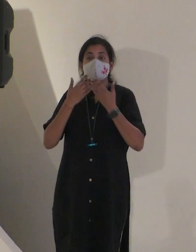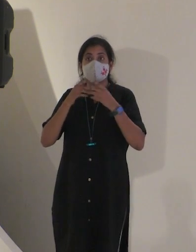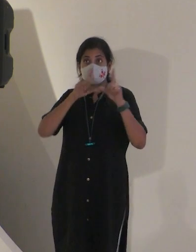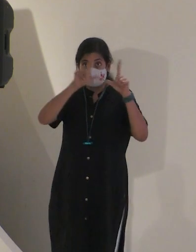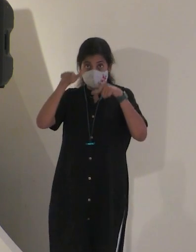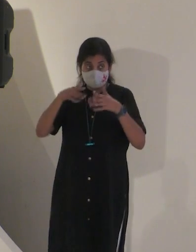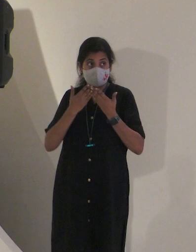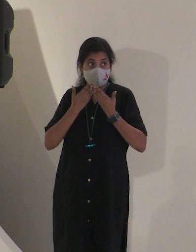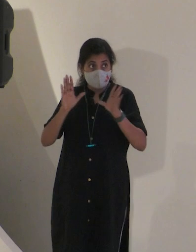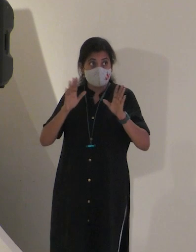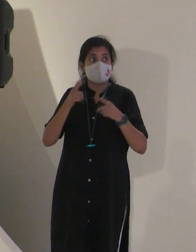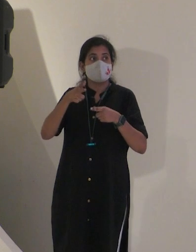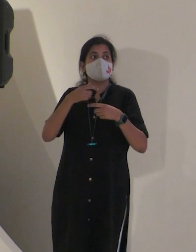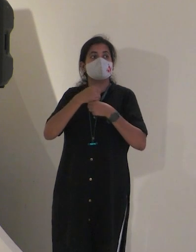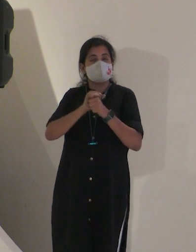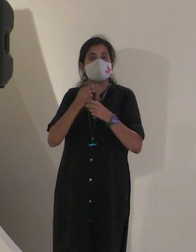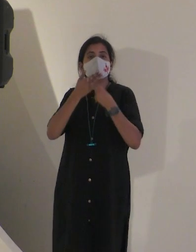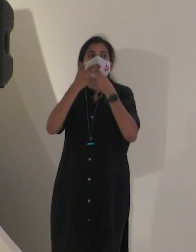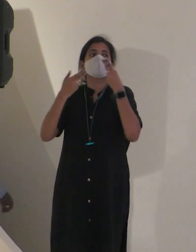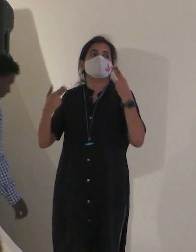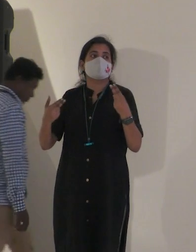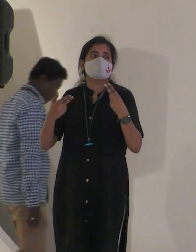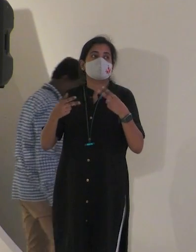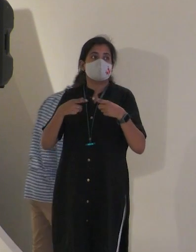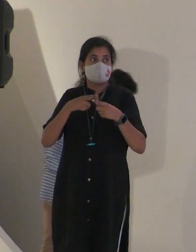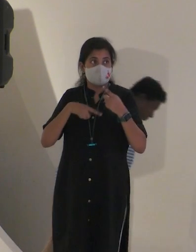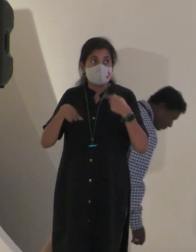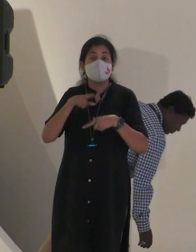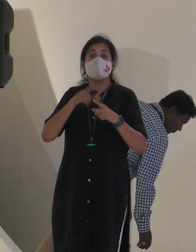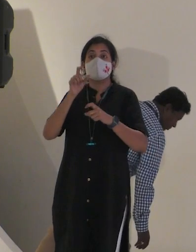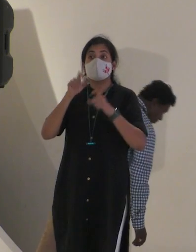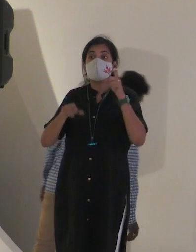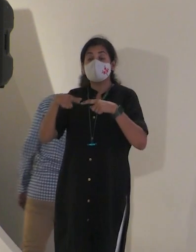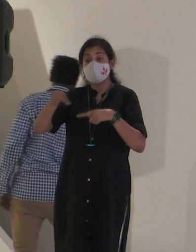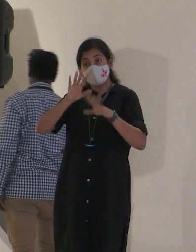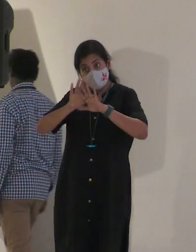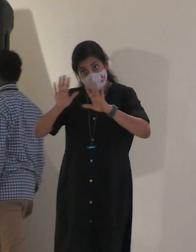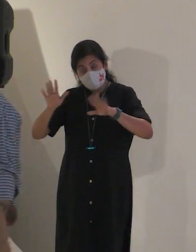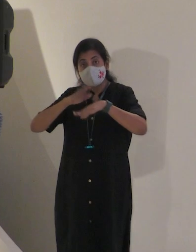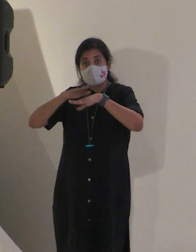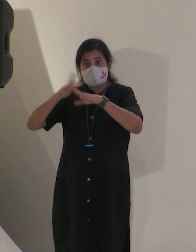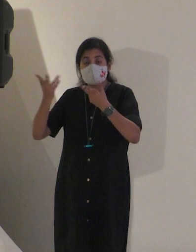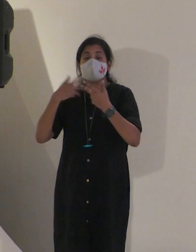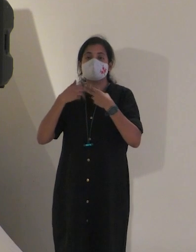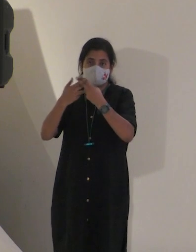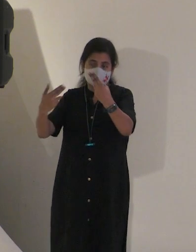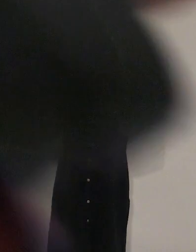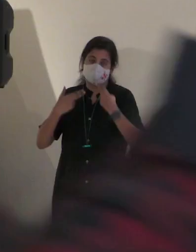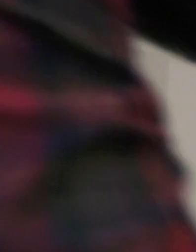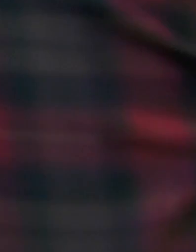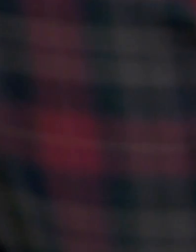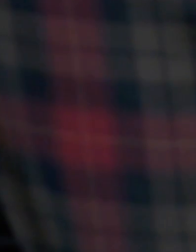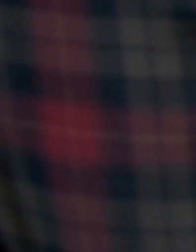as create stories which is much more than what is already there? Can we actually bring